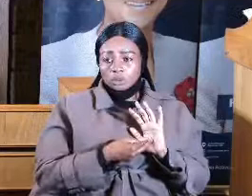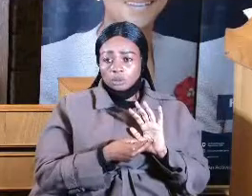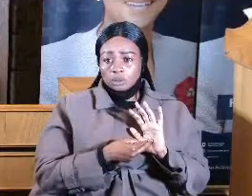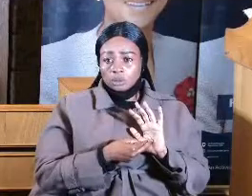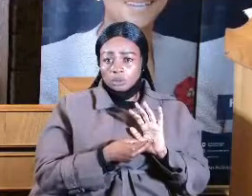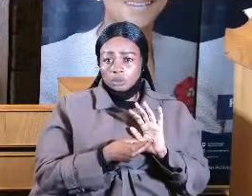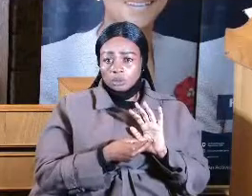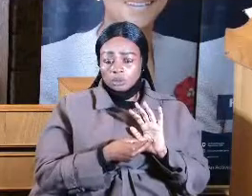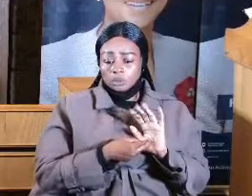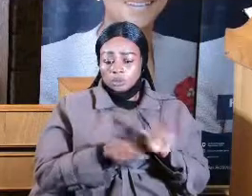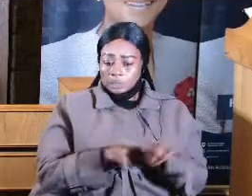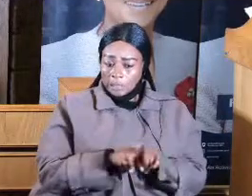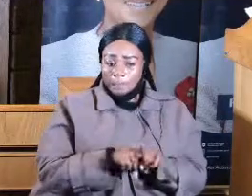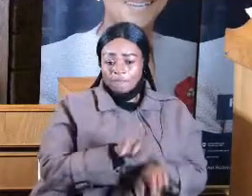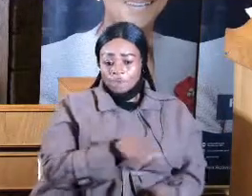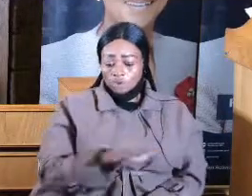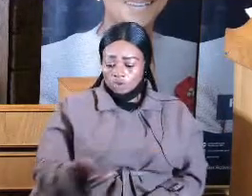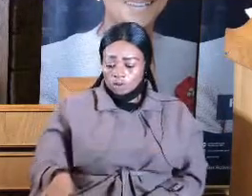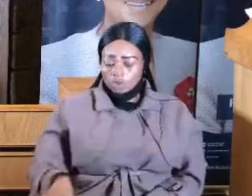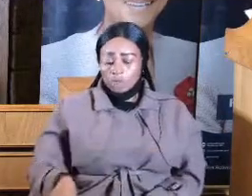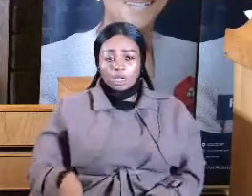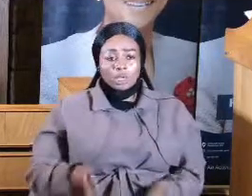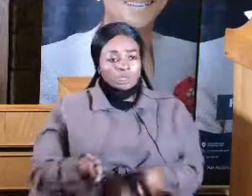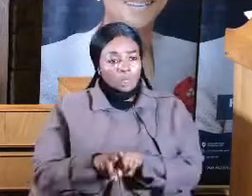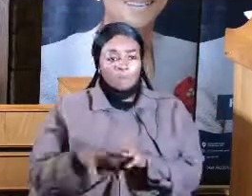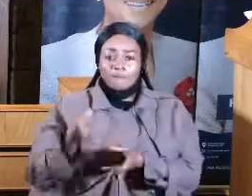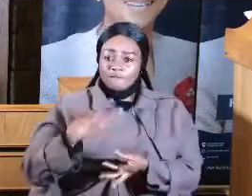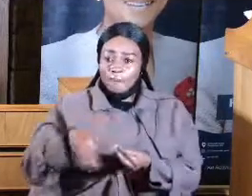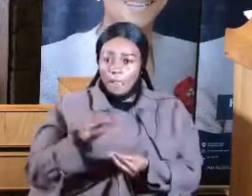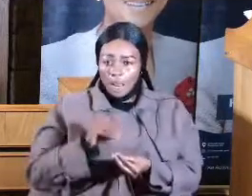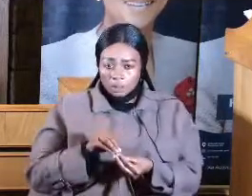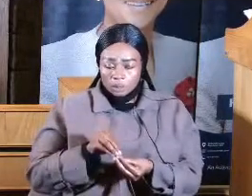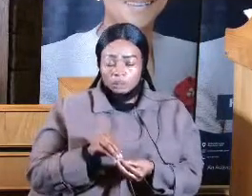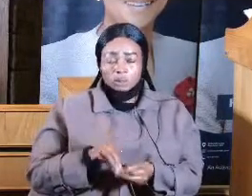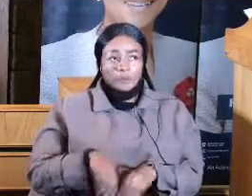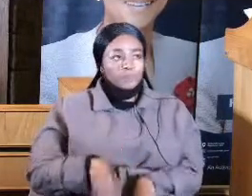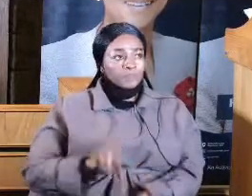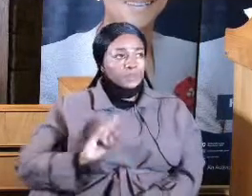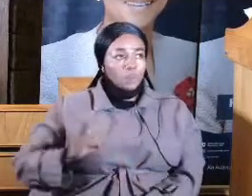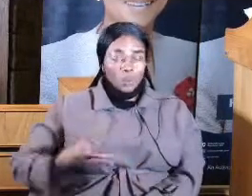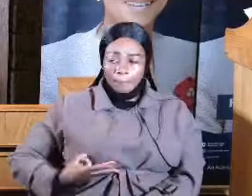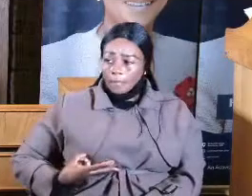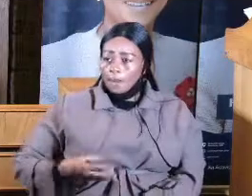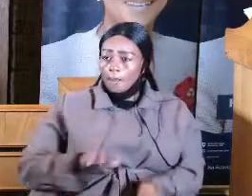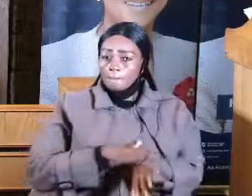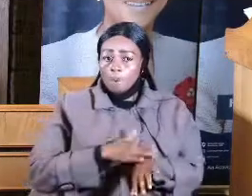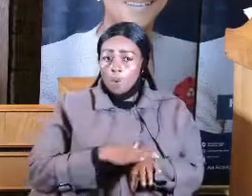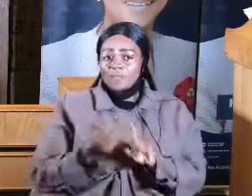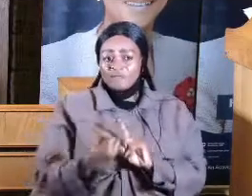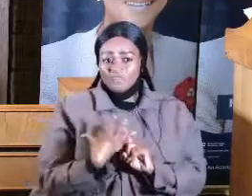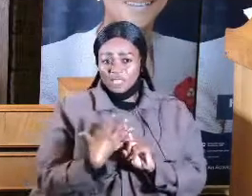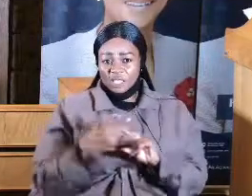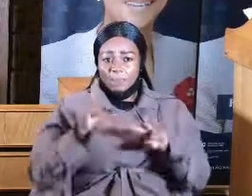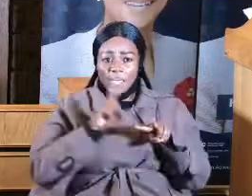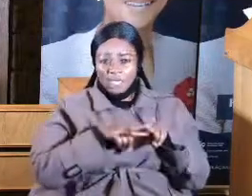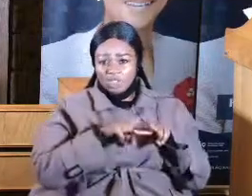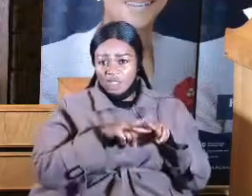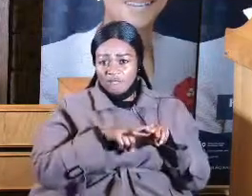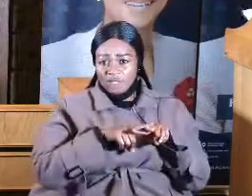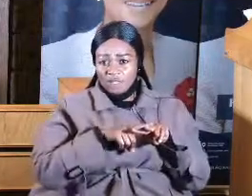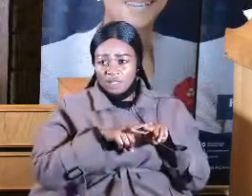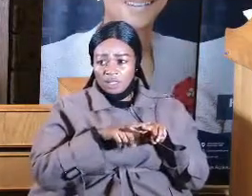our children, for our families. Women are more infected by HIV than